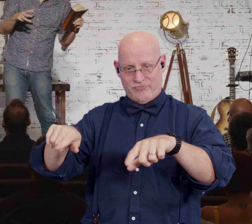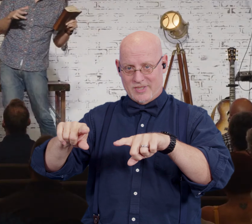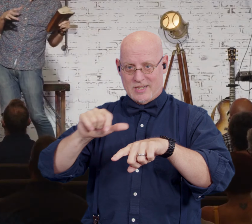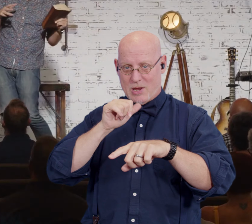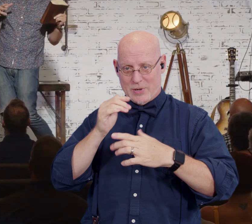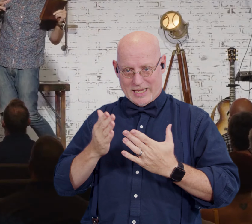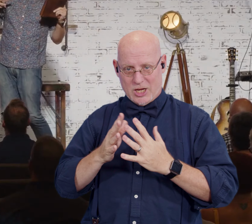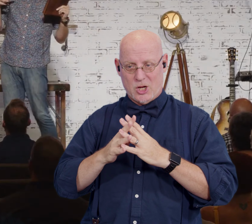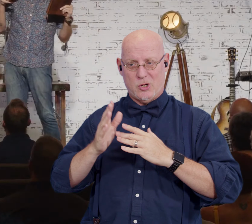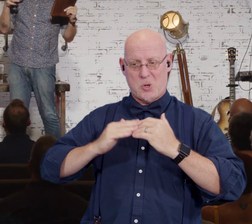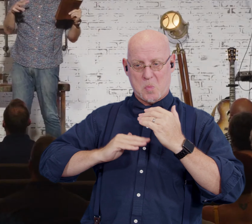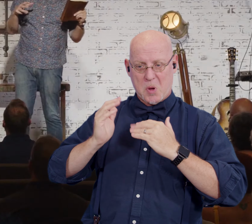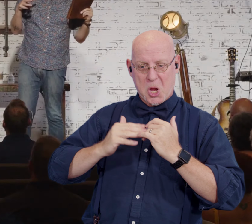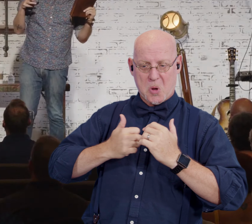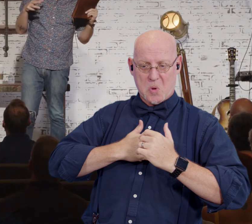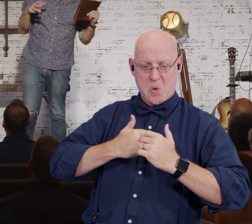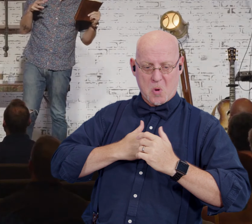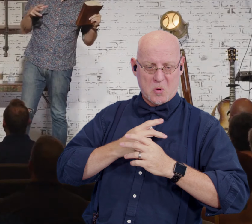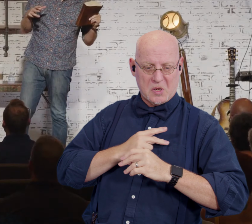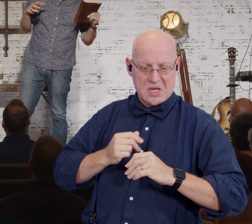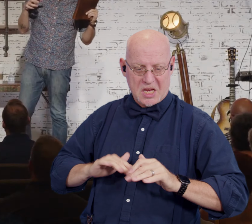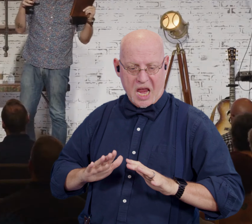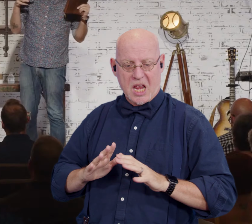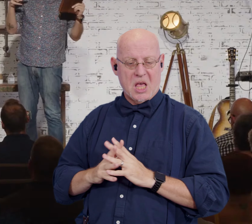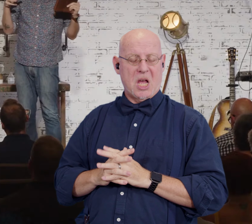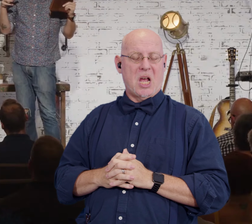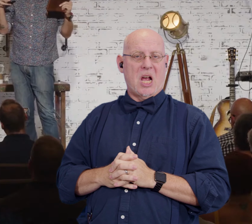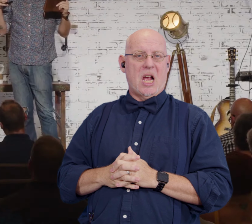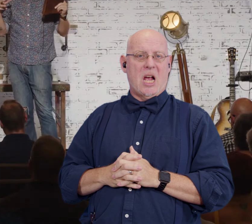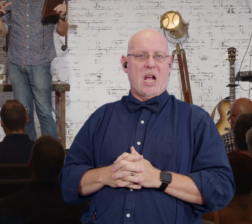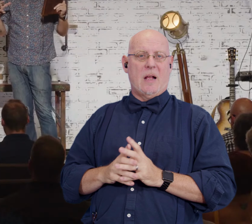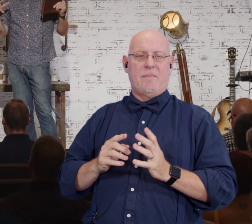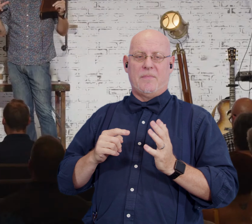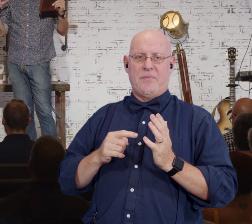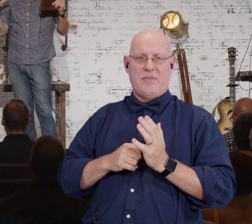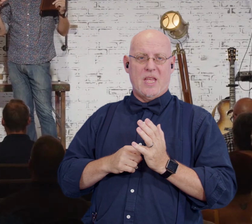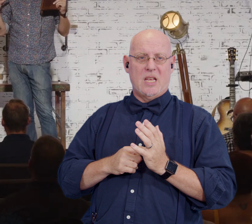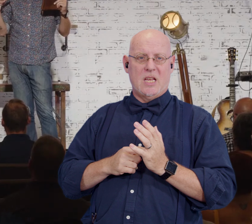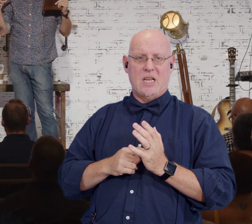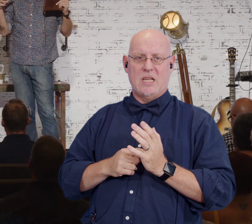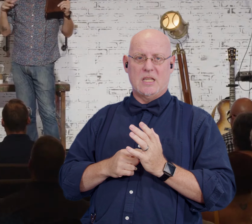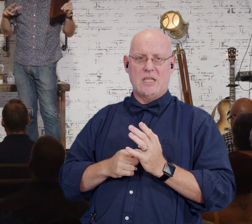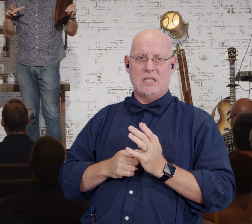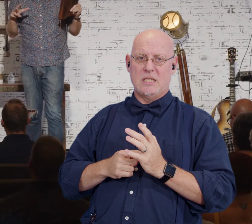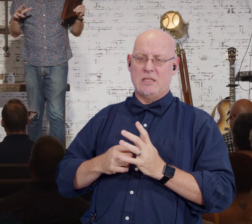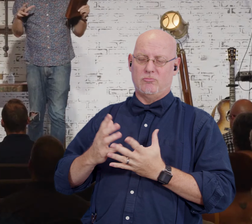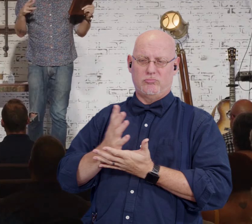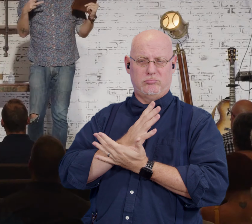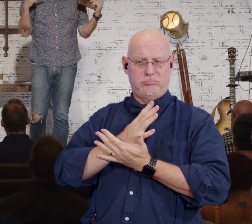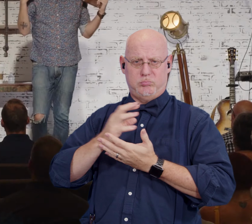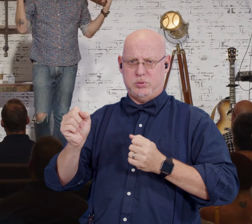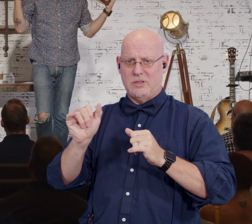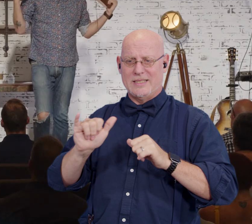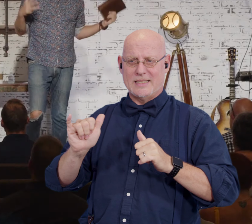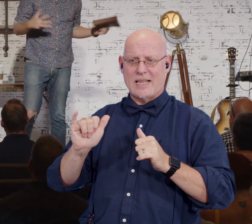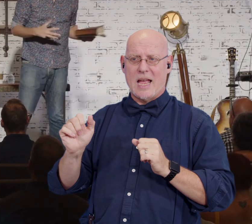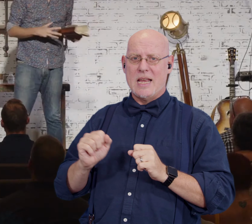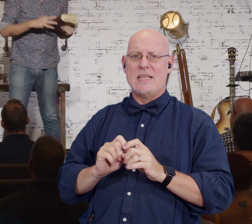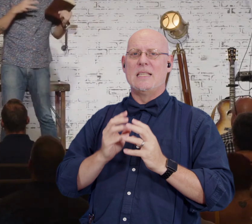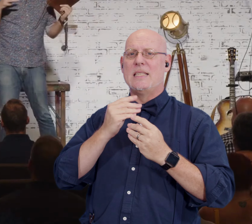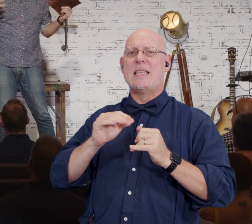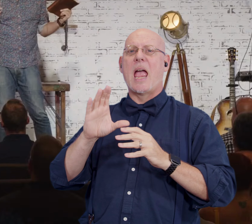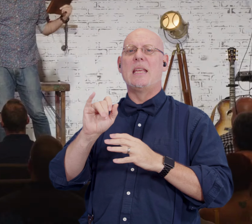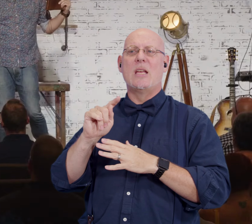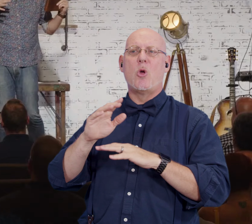This is not why we're here, to build our own kingdom. This is going to be pound to sand like